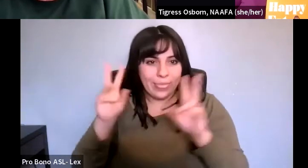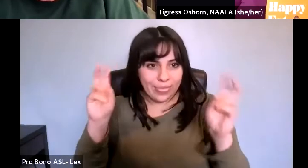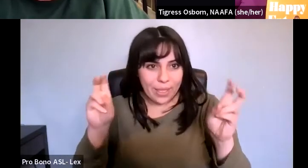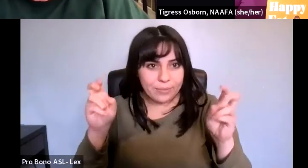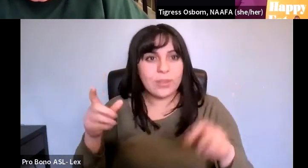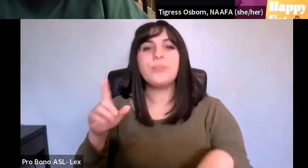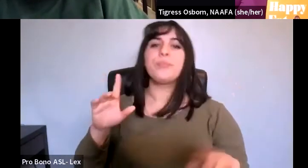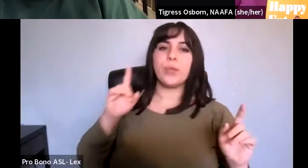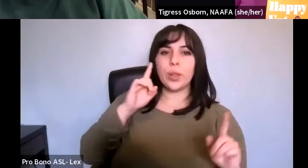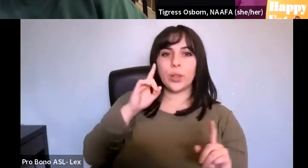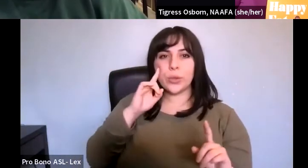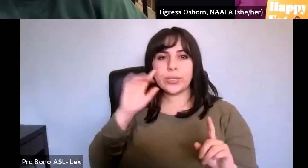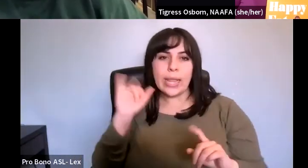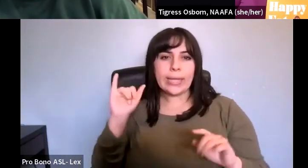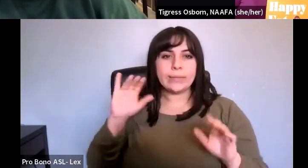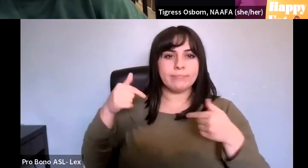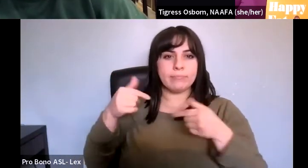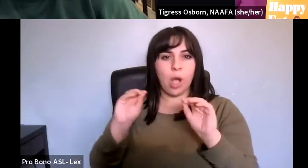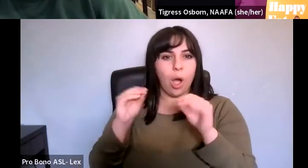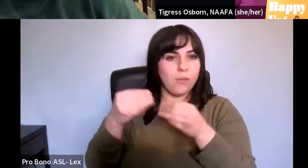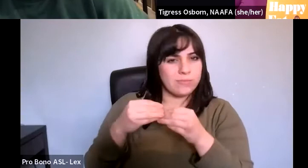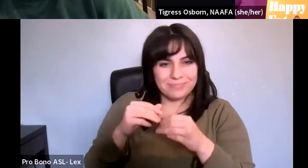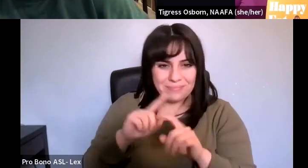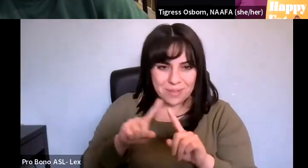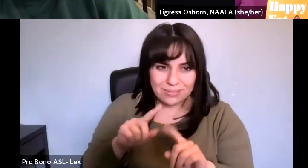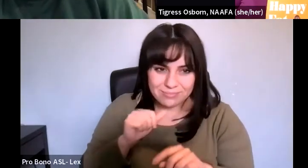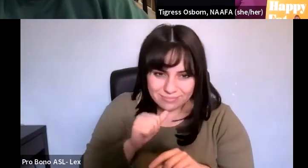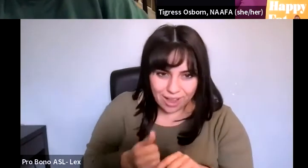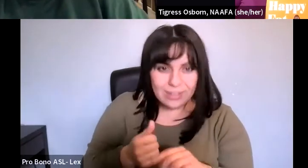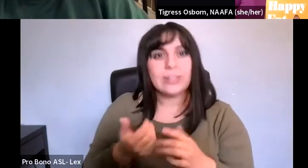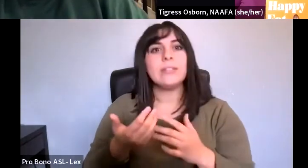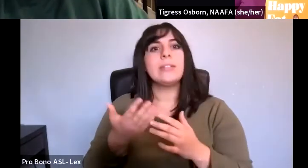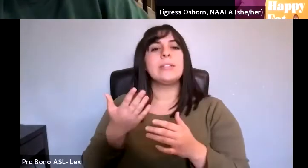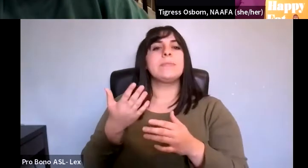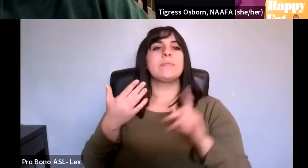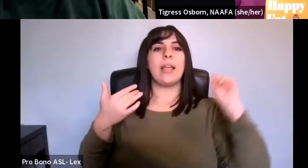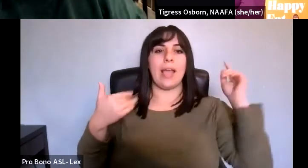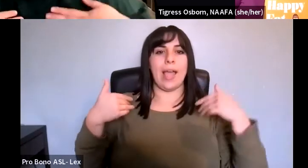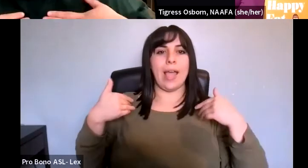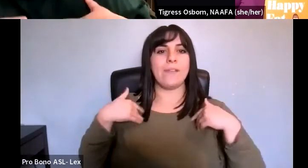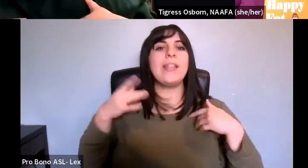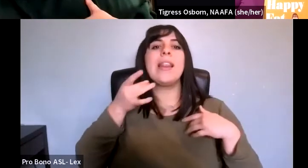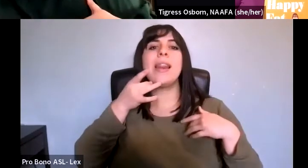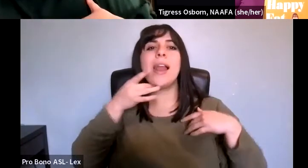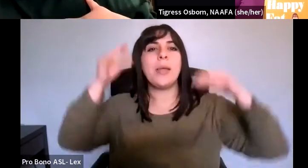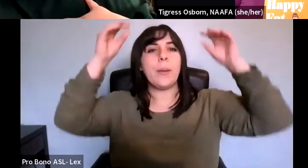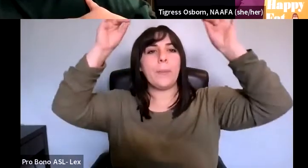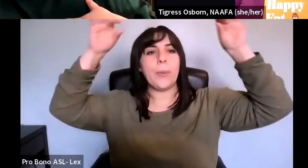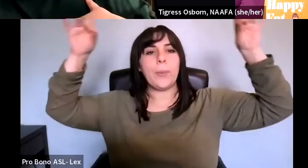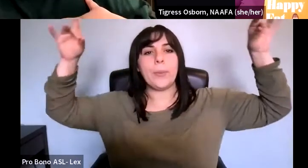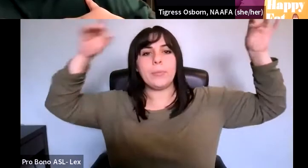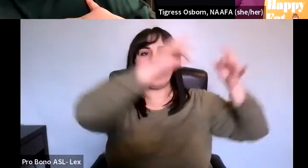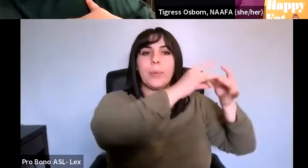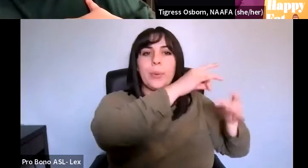like an office. I'm not sure. And then there's some fairy lights. And you can see me sort of from chest